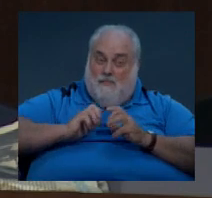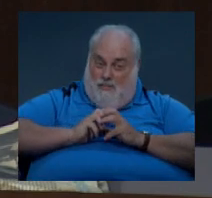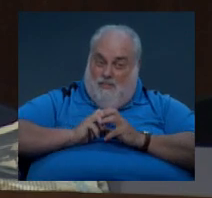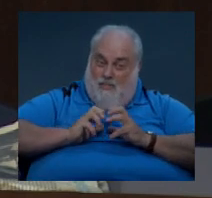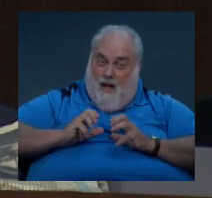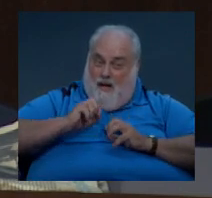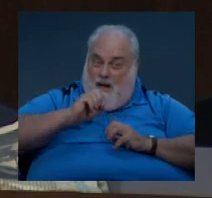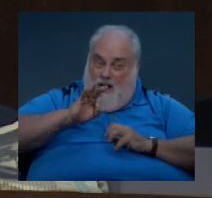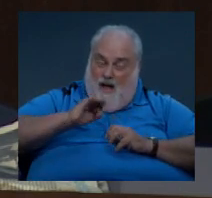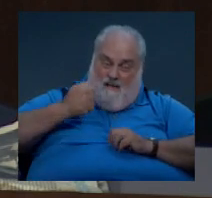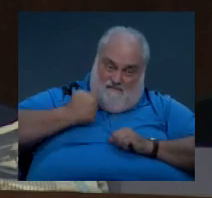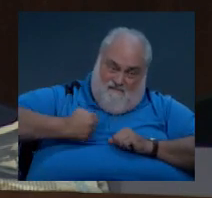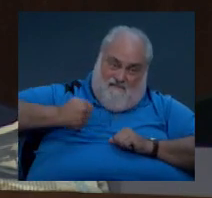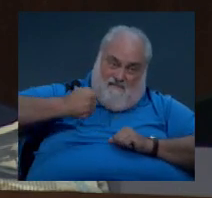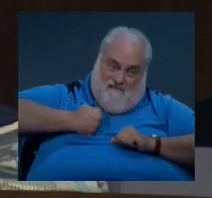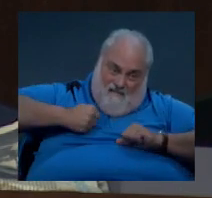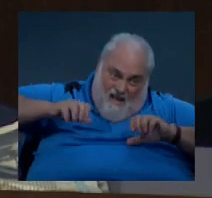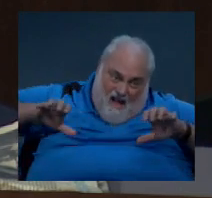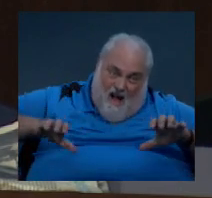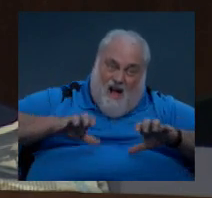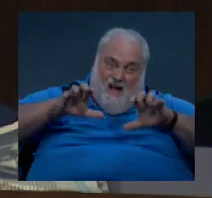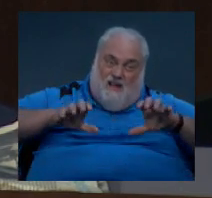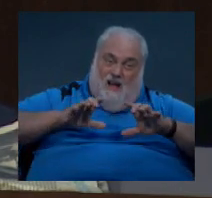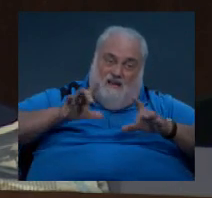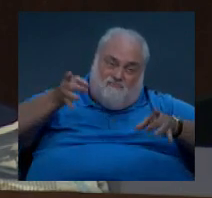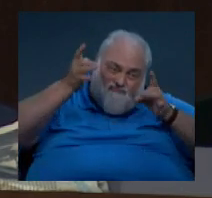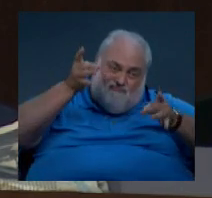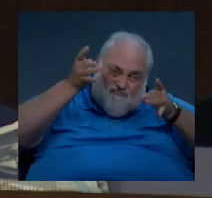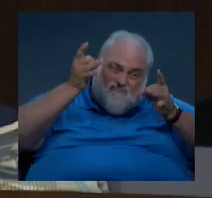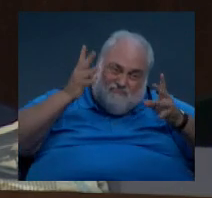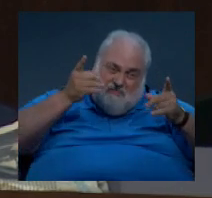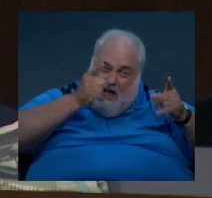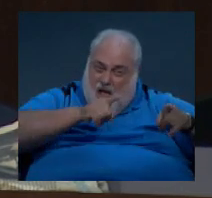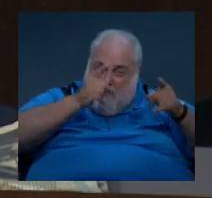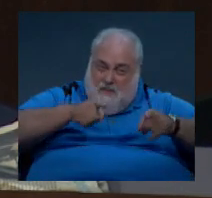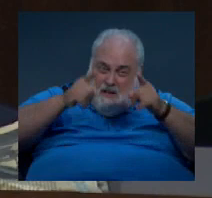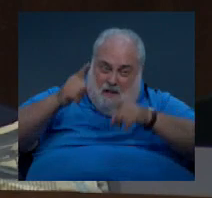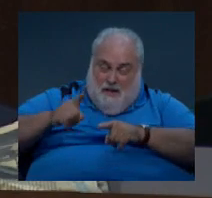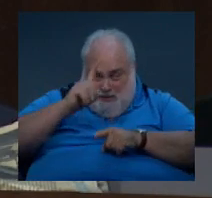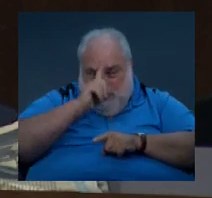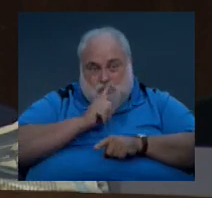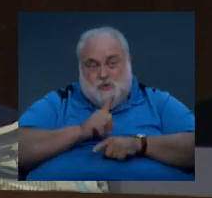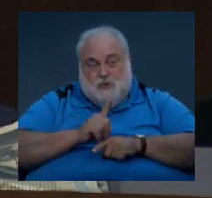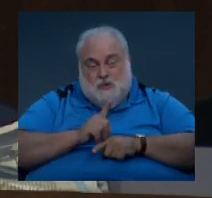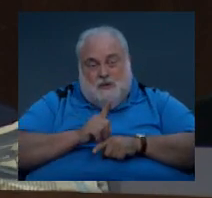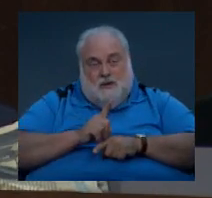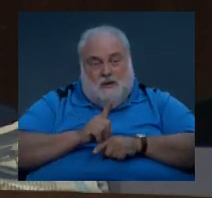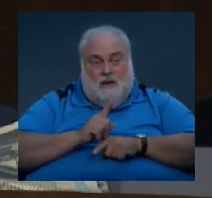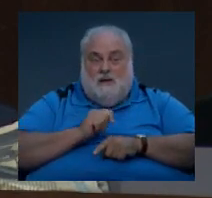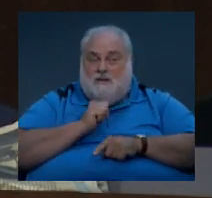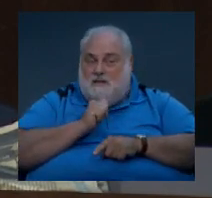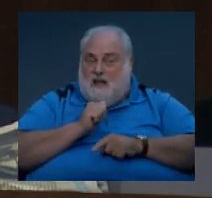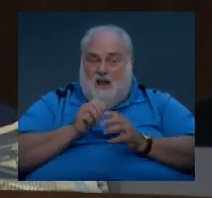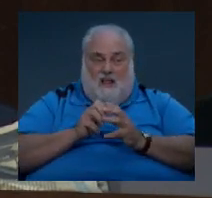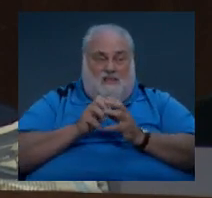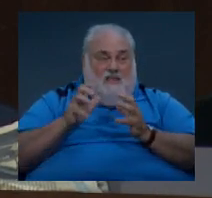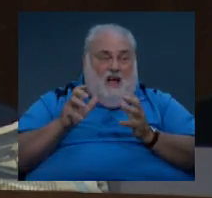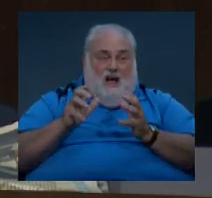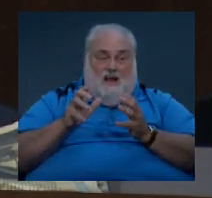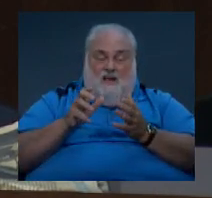of gang activity, a lot of violence in that community, and not much investment